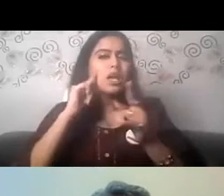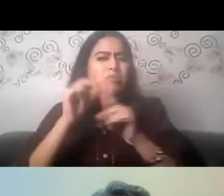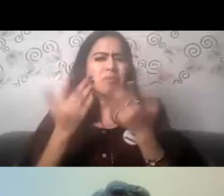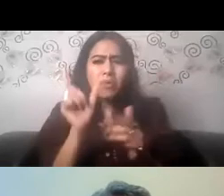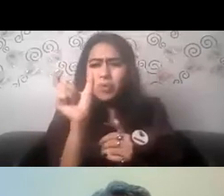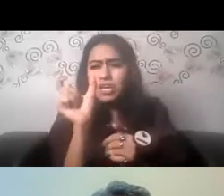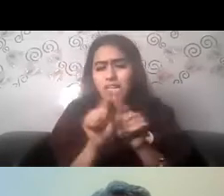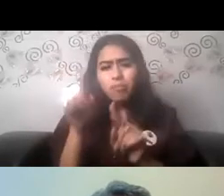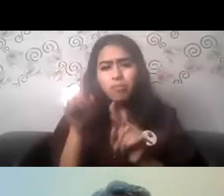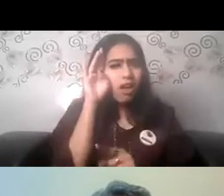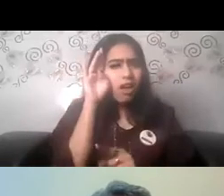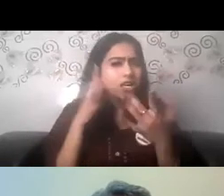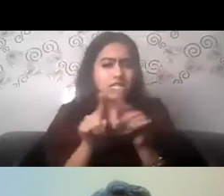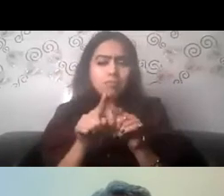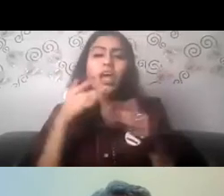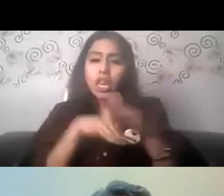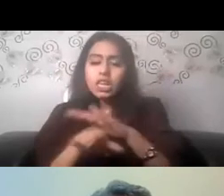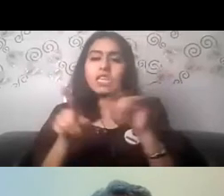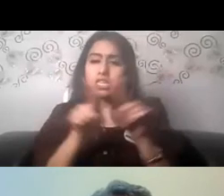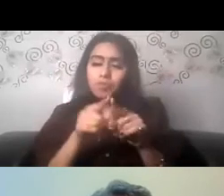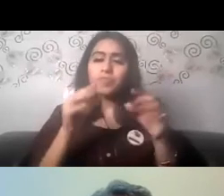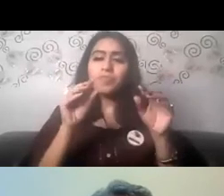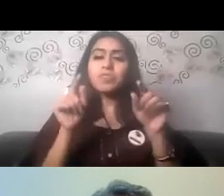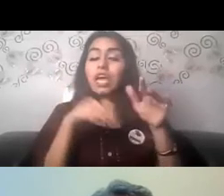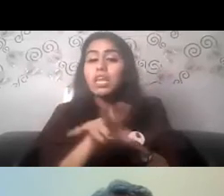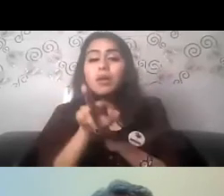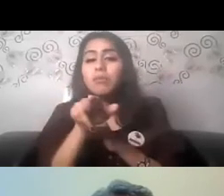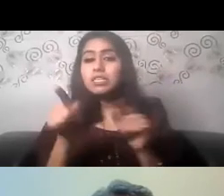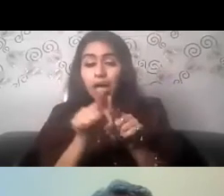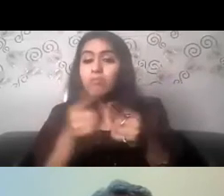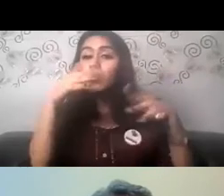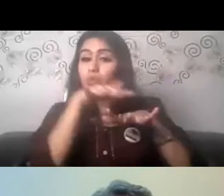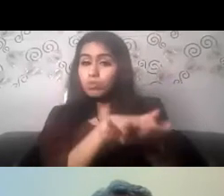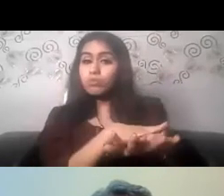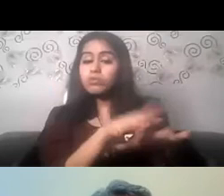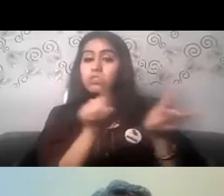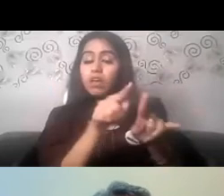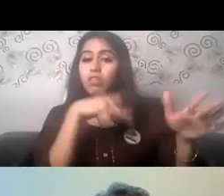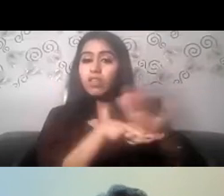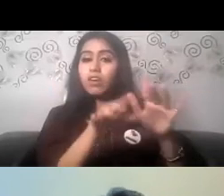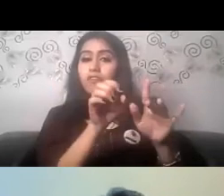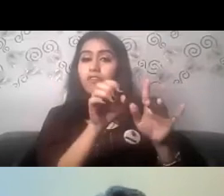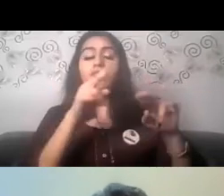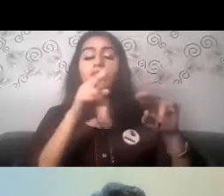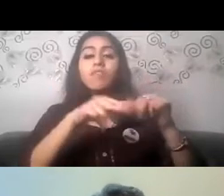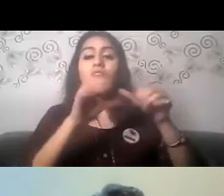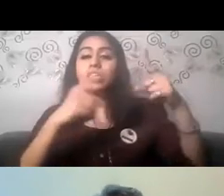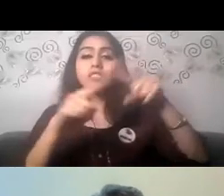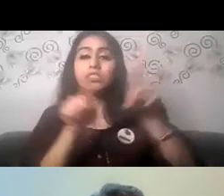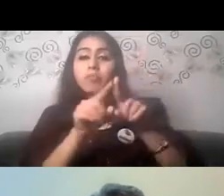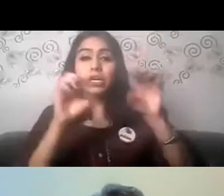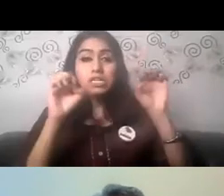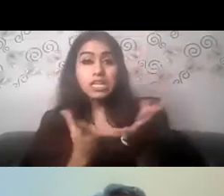phrase. Ideally born accessible, which means that inclusion is factored in from the beginning. Right from the